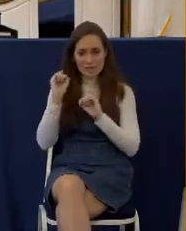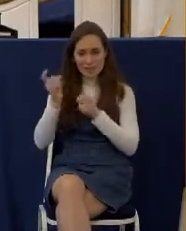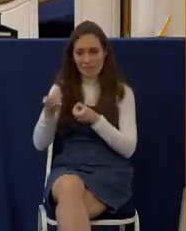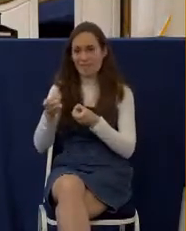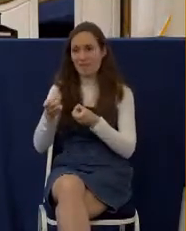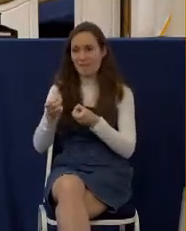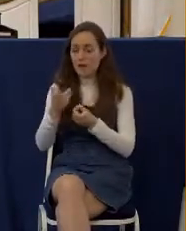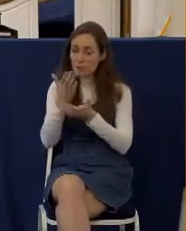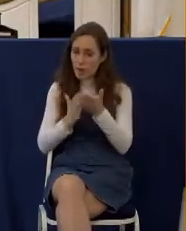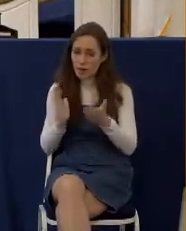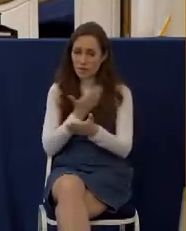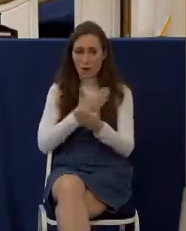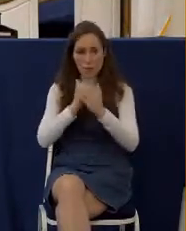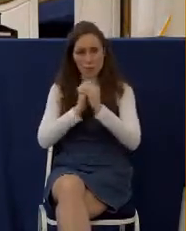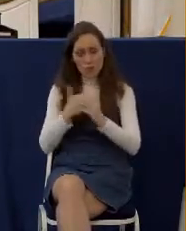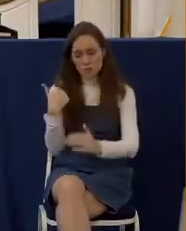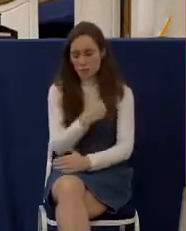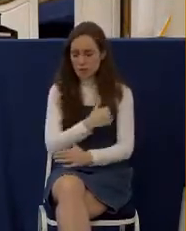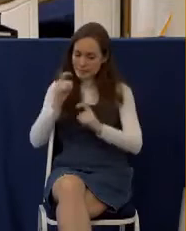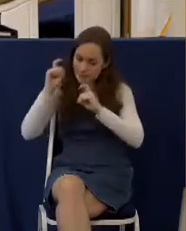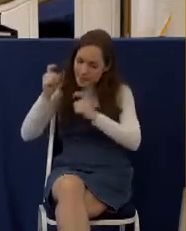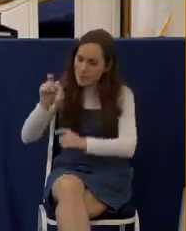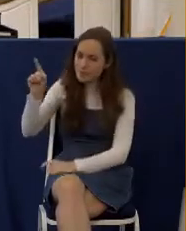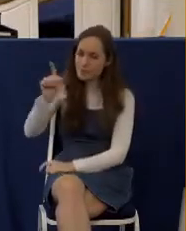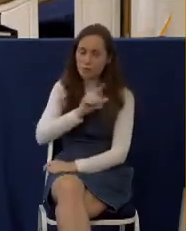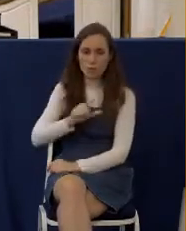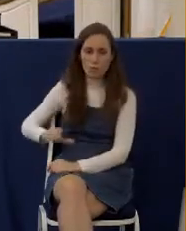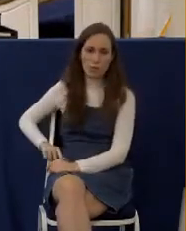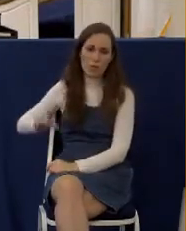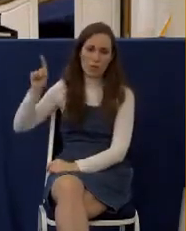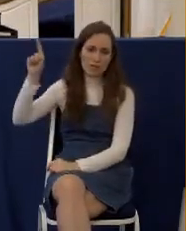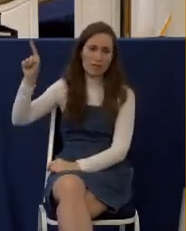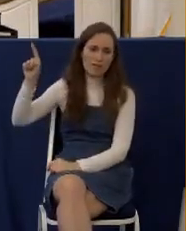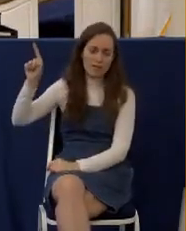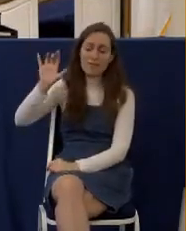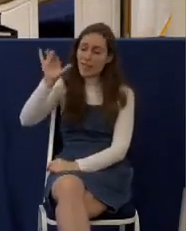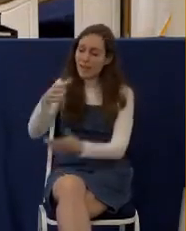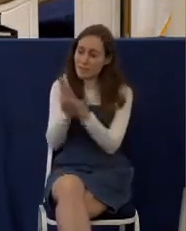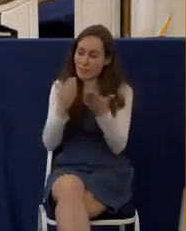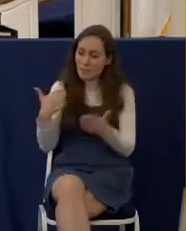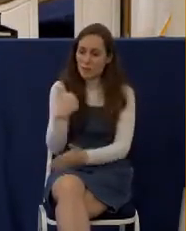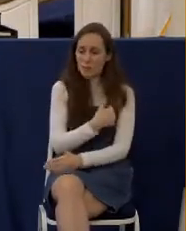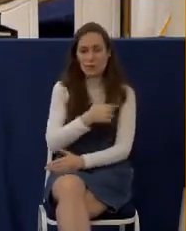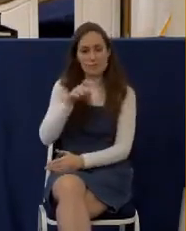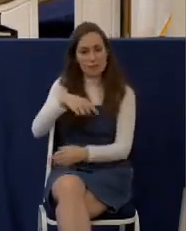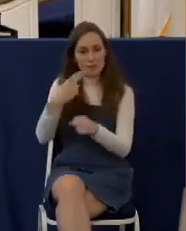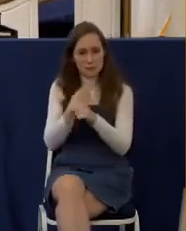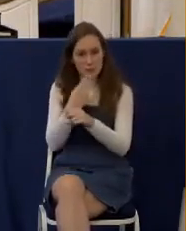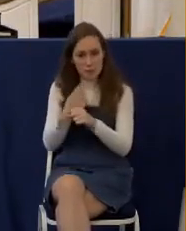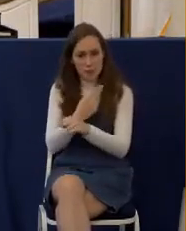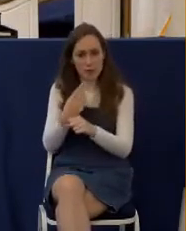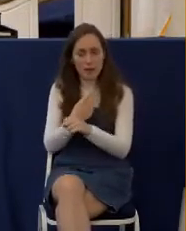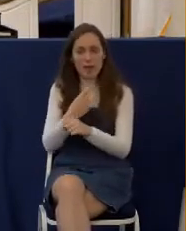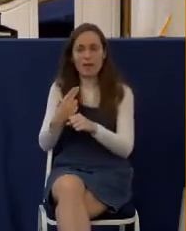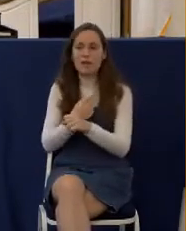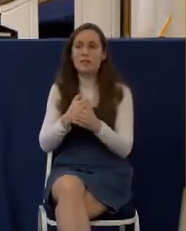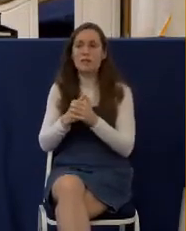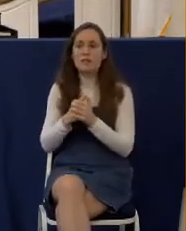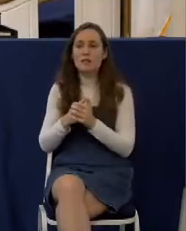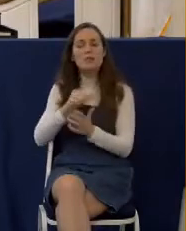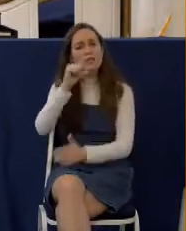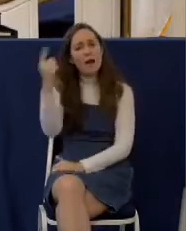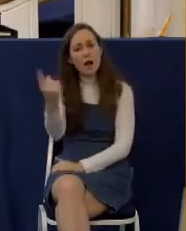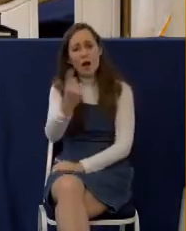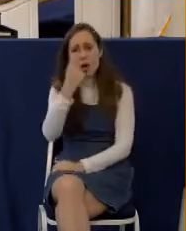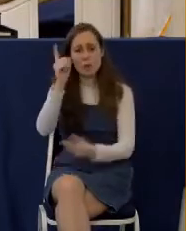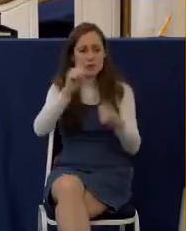of our worship is we give to the Lord. And this is something we must incorporate. And it's not always to the church.